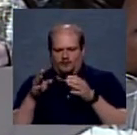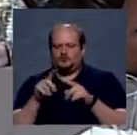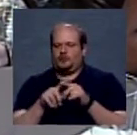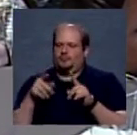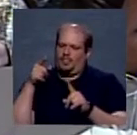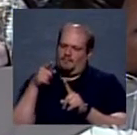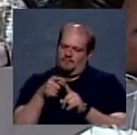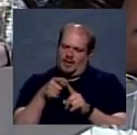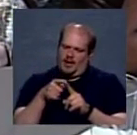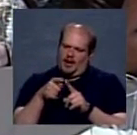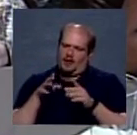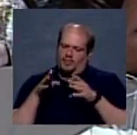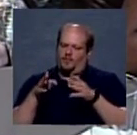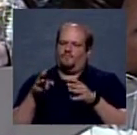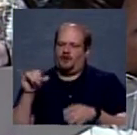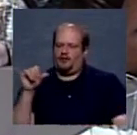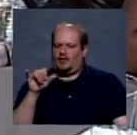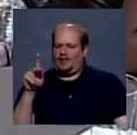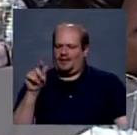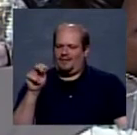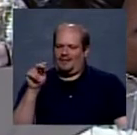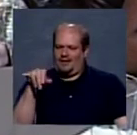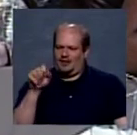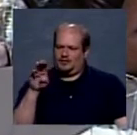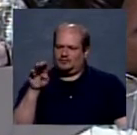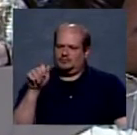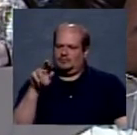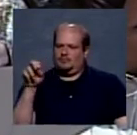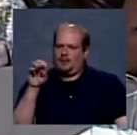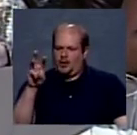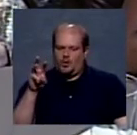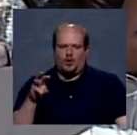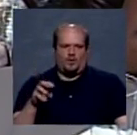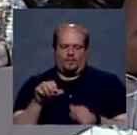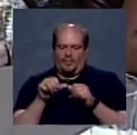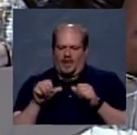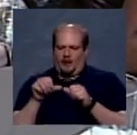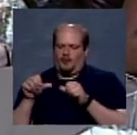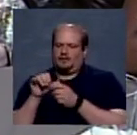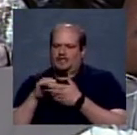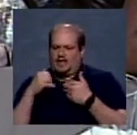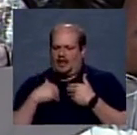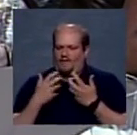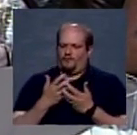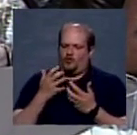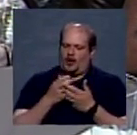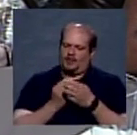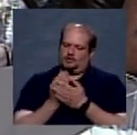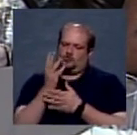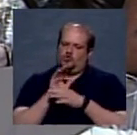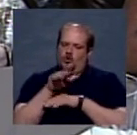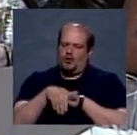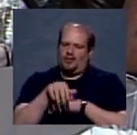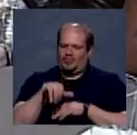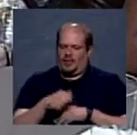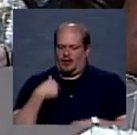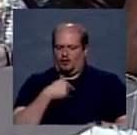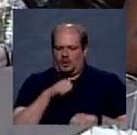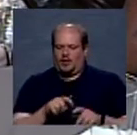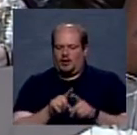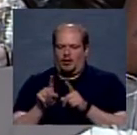main thoroughfares like Canis, Barrow, areas that have grass growing up over them. And that way we could